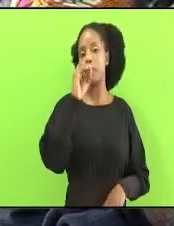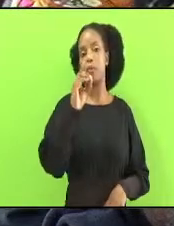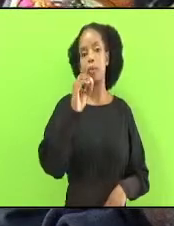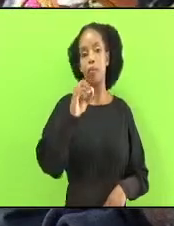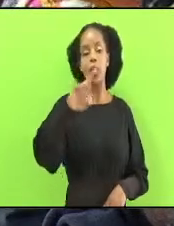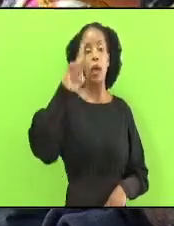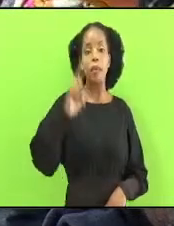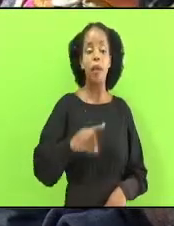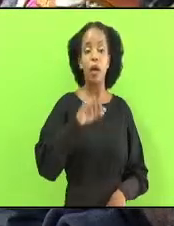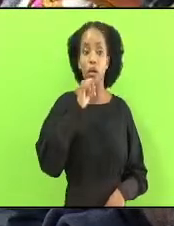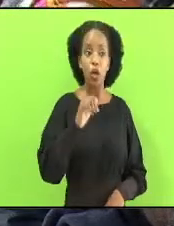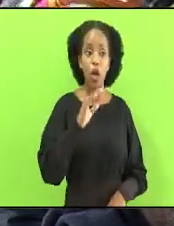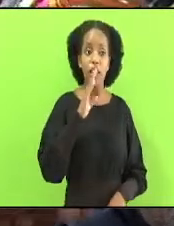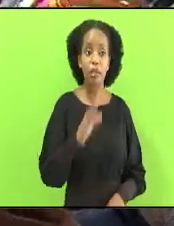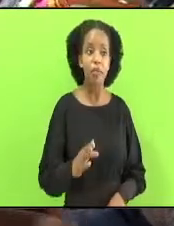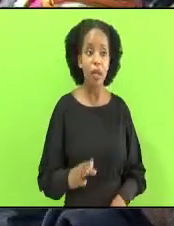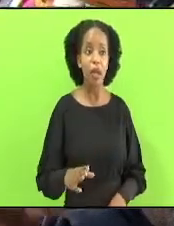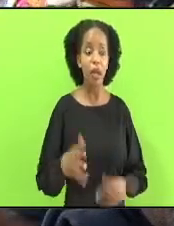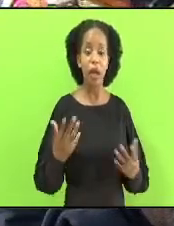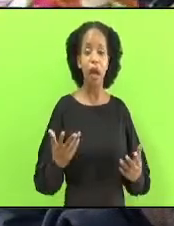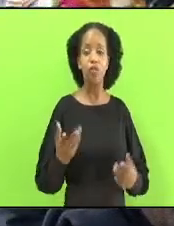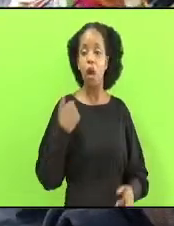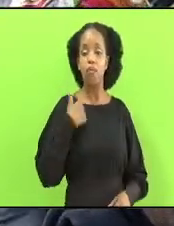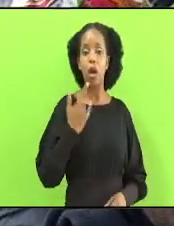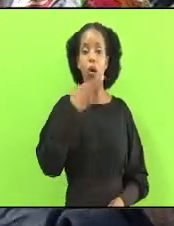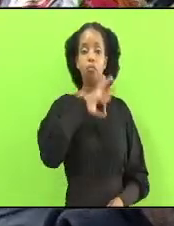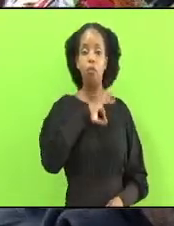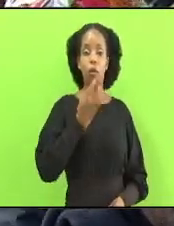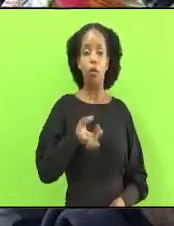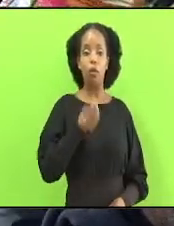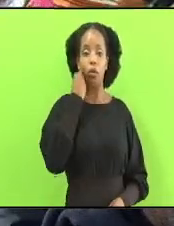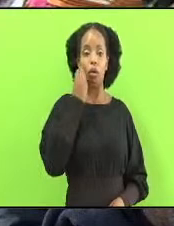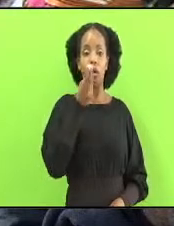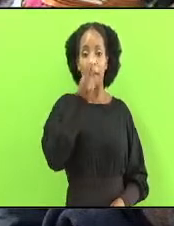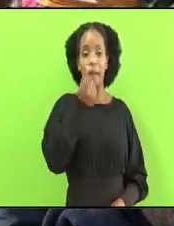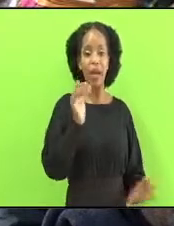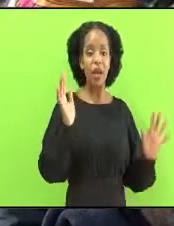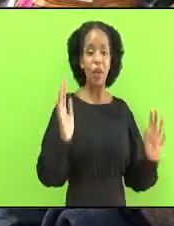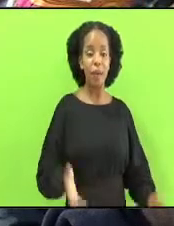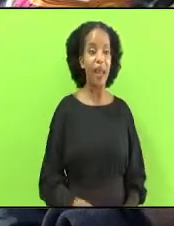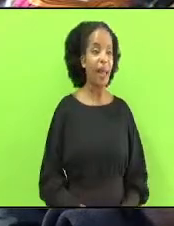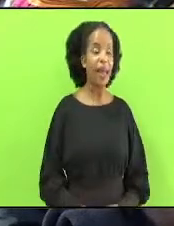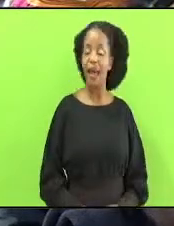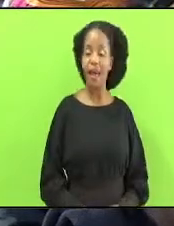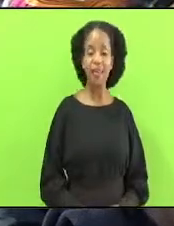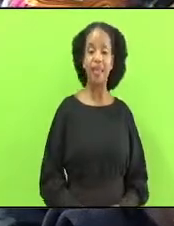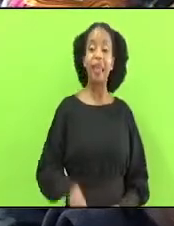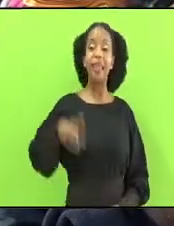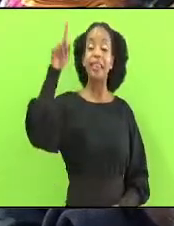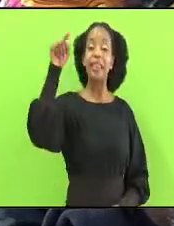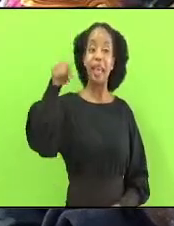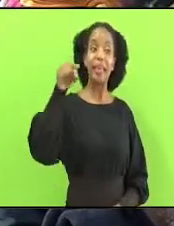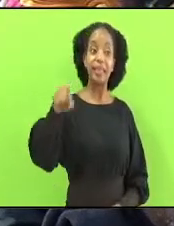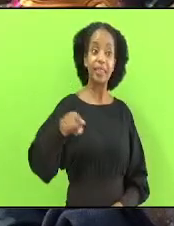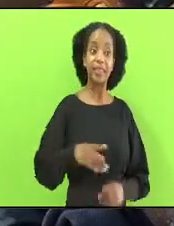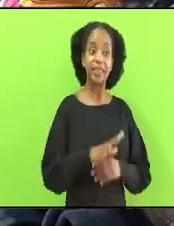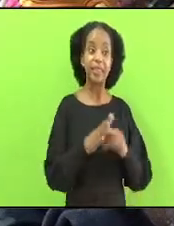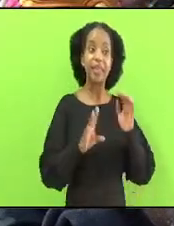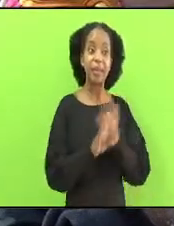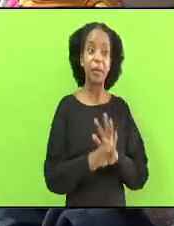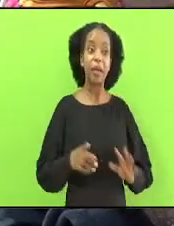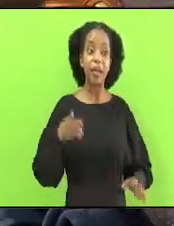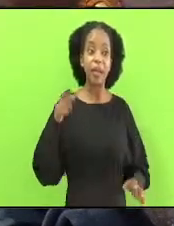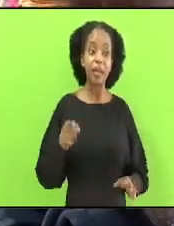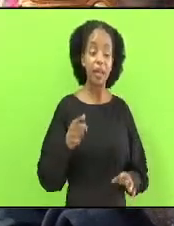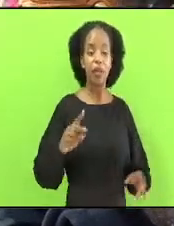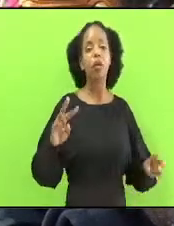ending ya budget hela go kharita tšhelete or whatsoever. A go nne le batho ba monitora gore this bill e re tletse re tlogetse malapa a rona fandaga e